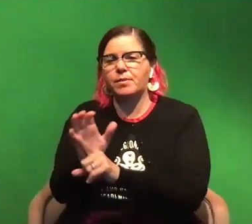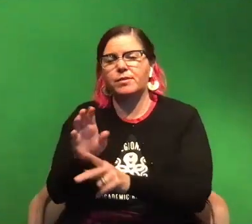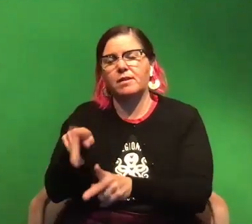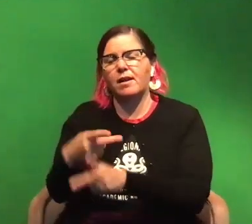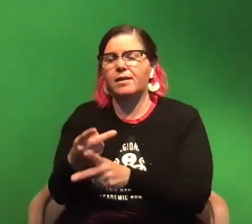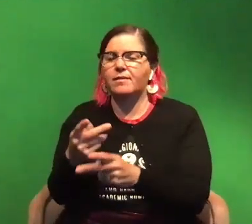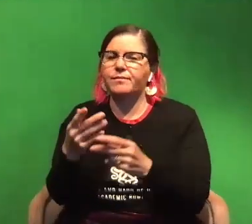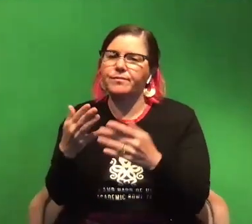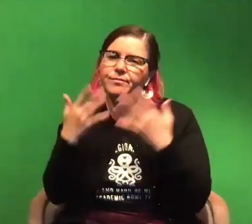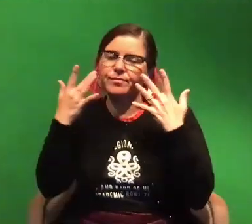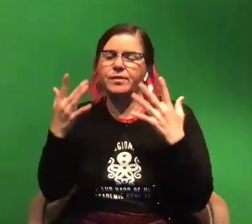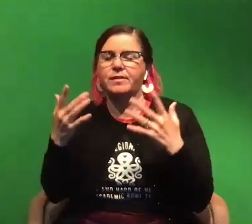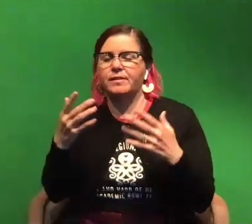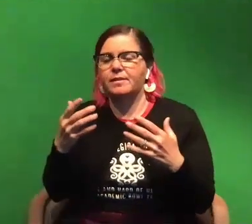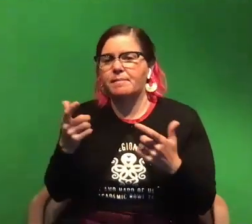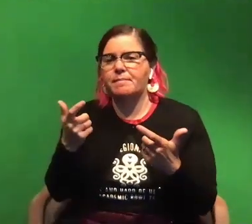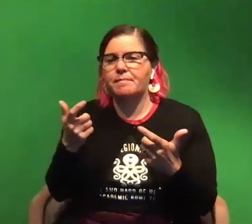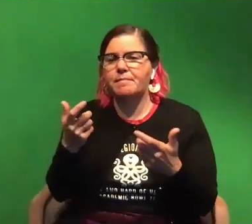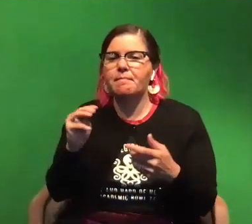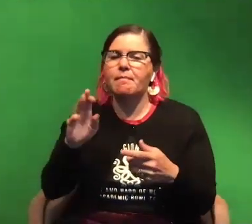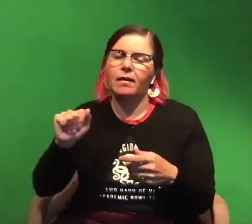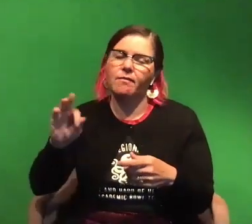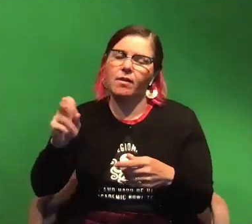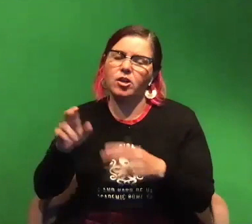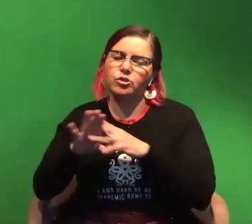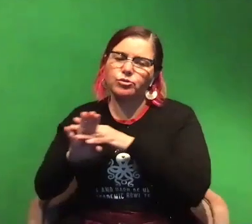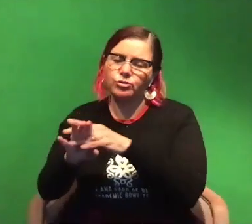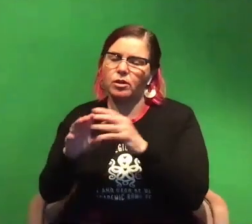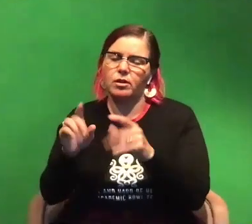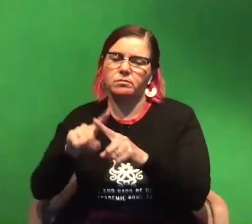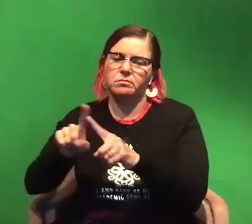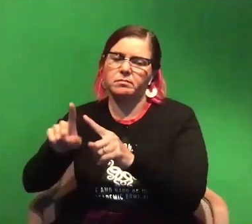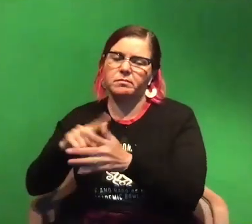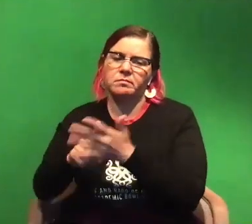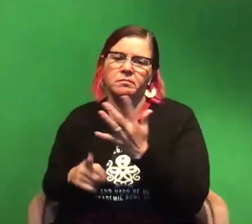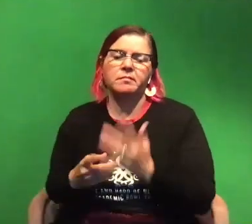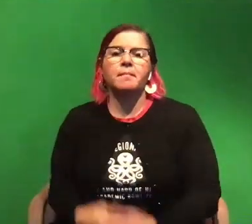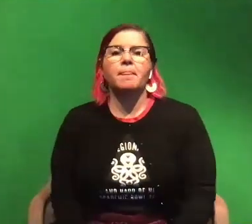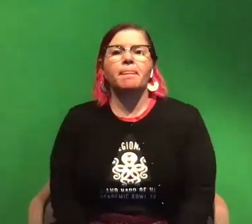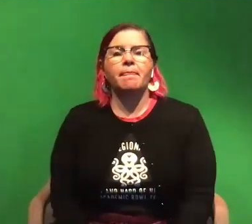charismatic megafauna, like the ones that I mentioned. So these sharks and things like that. So I don't know.